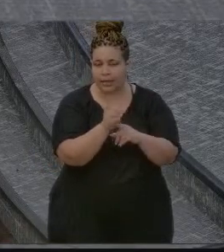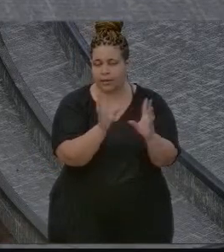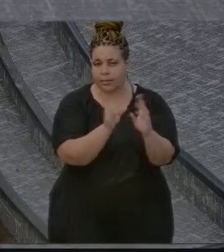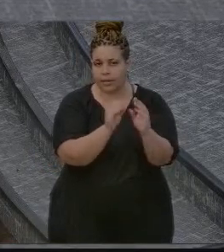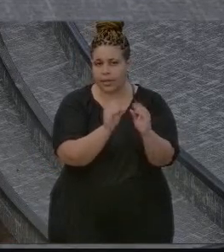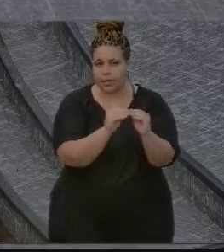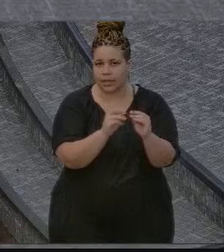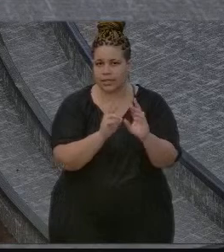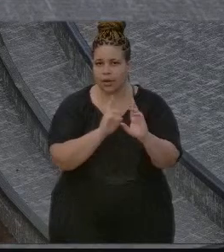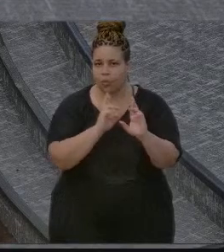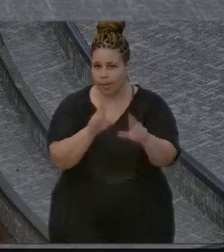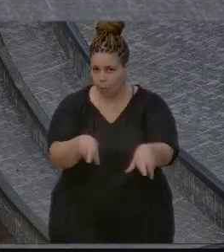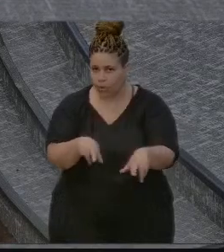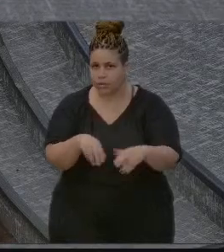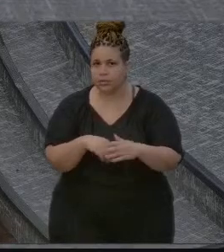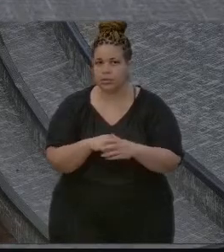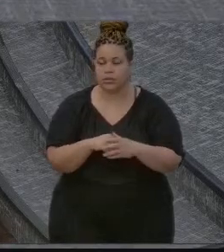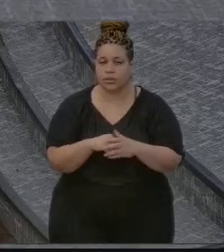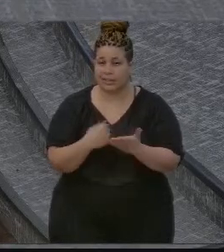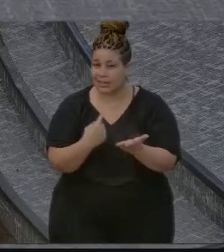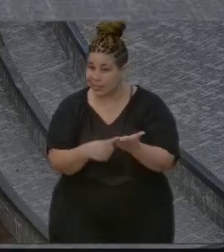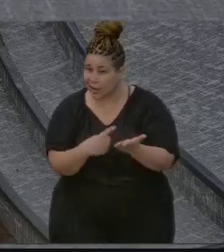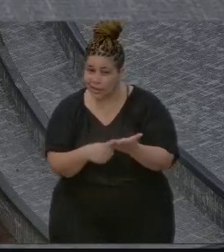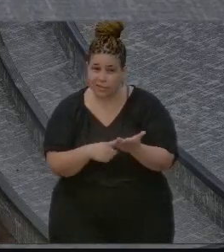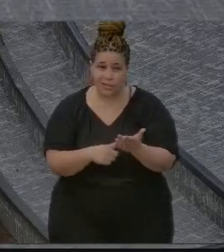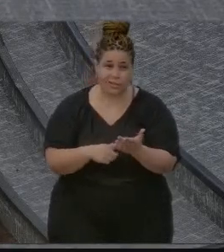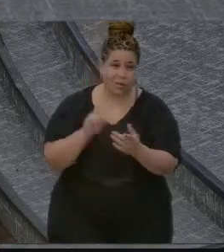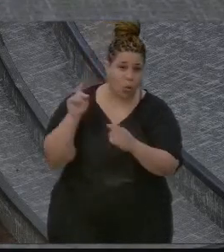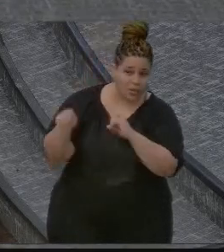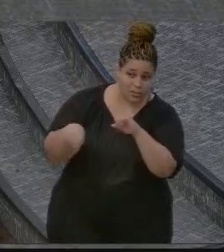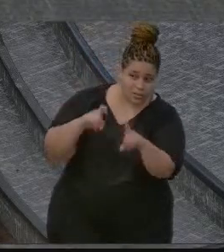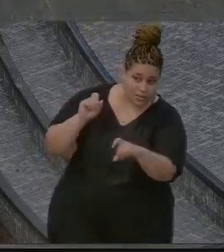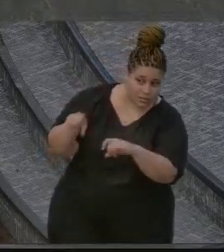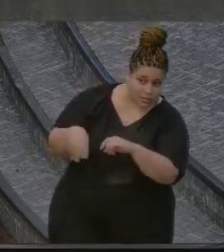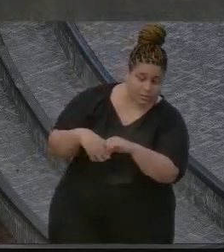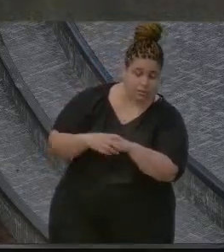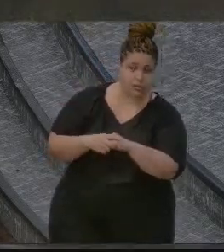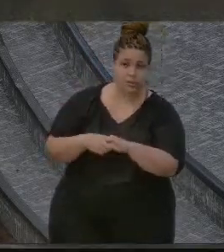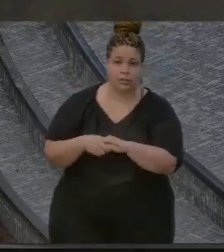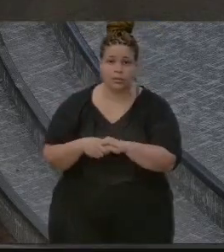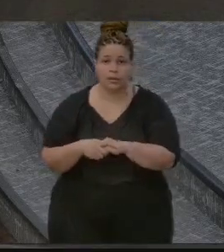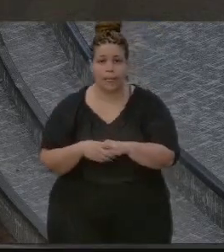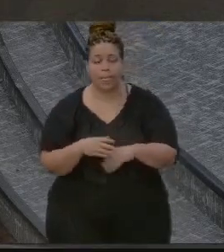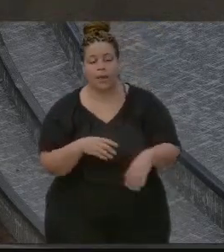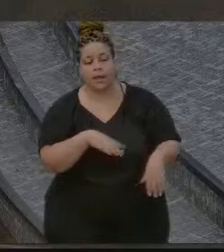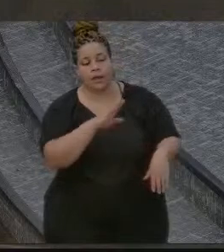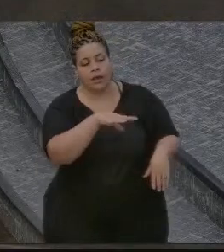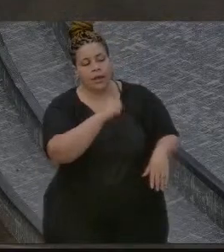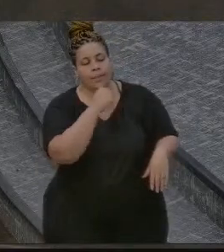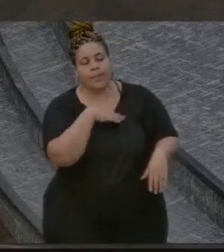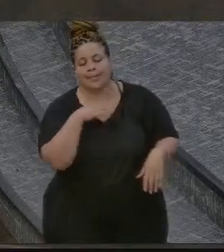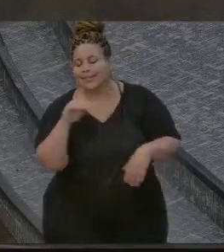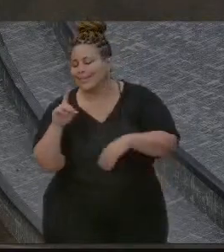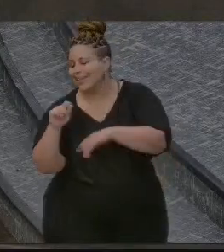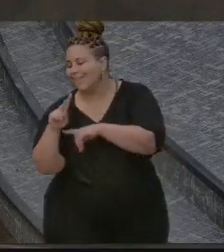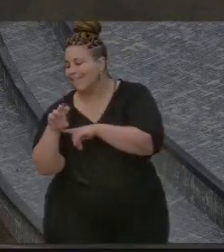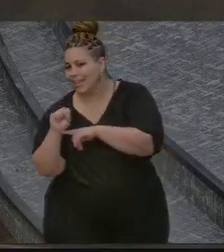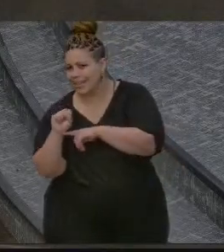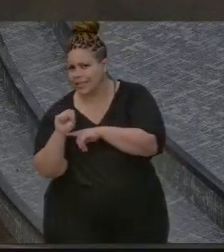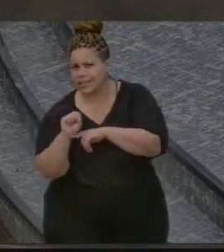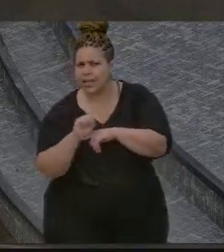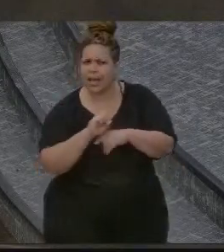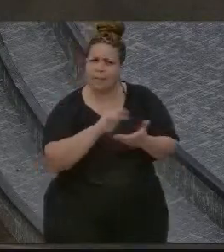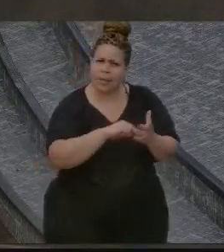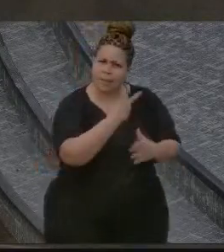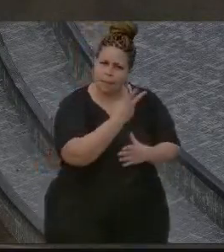Is there any further discussion or questions? I have just one quick question. Does this include both learning